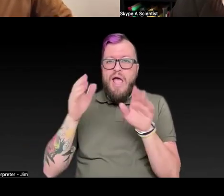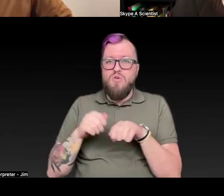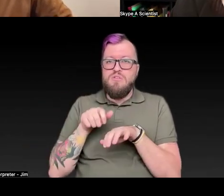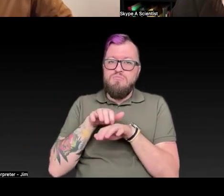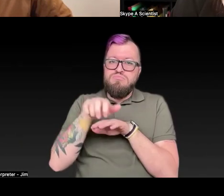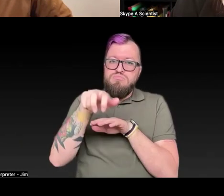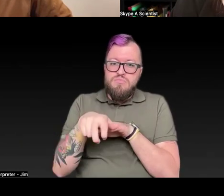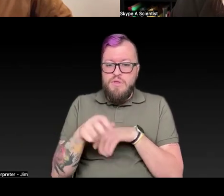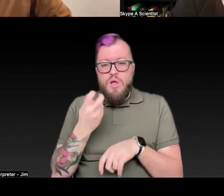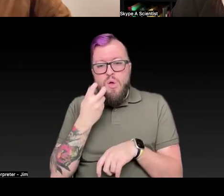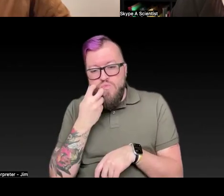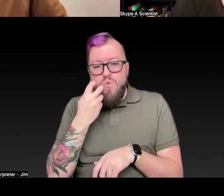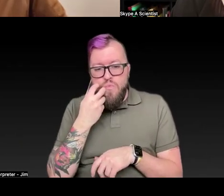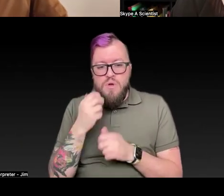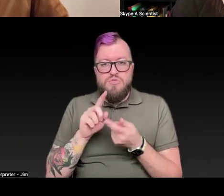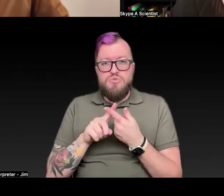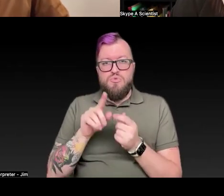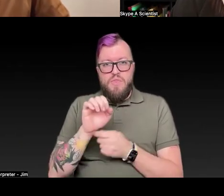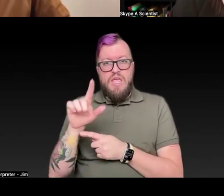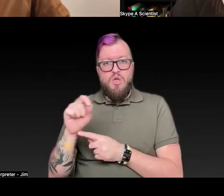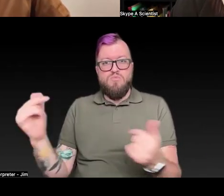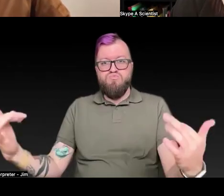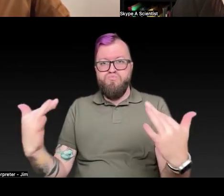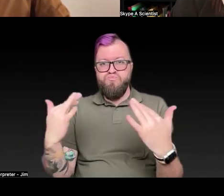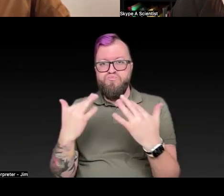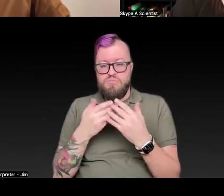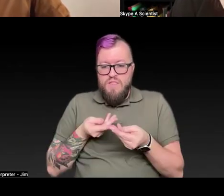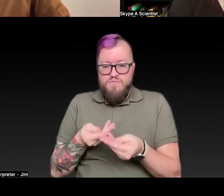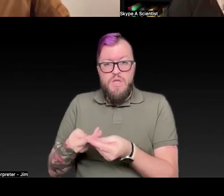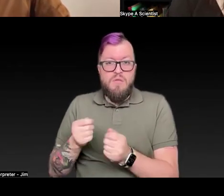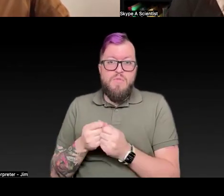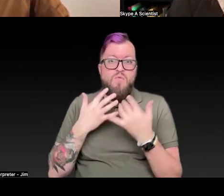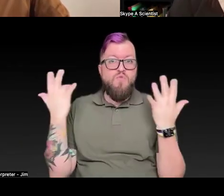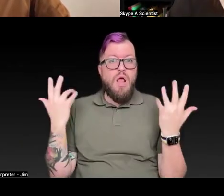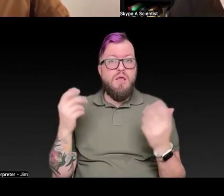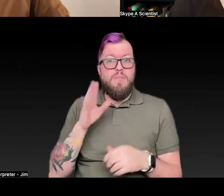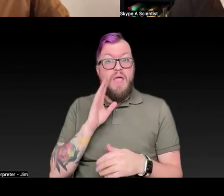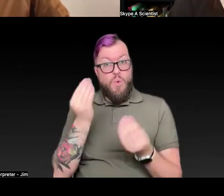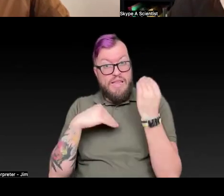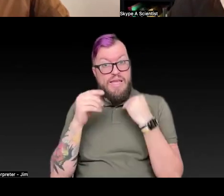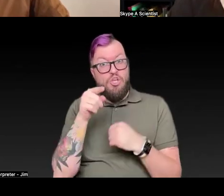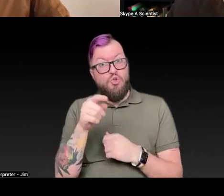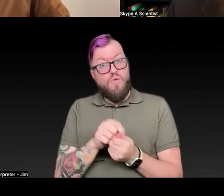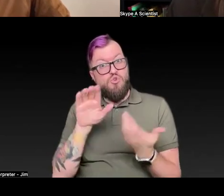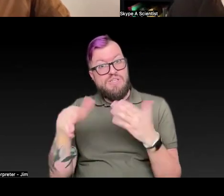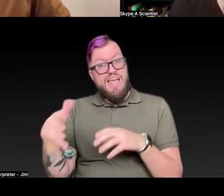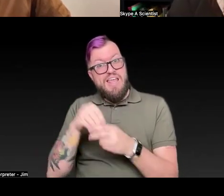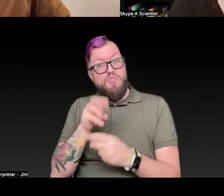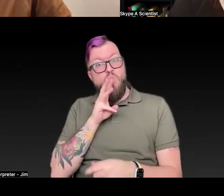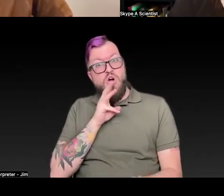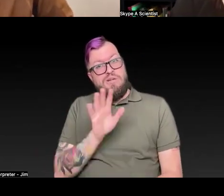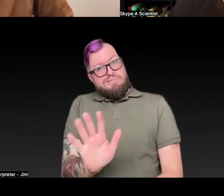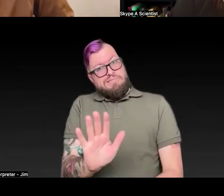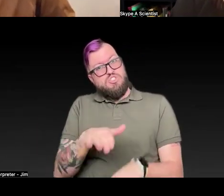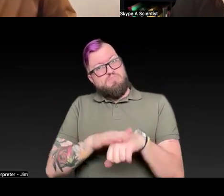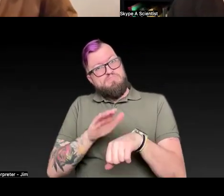he'd kind of whistle to them and feed them. So like they're they are friendly. They will eat you if you're dead in the water. So there's that. But